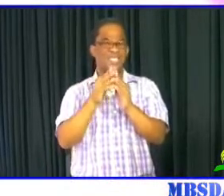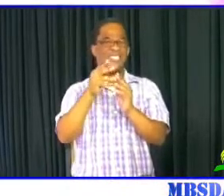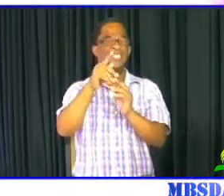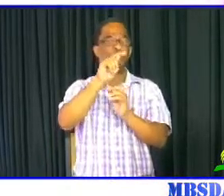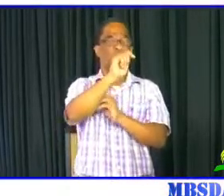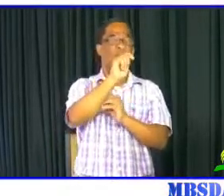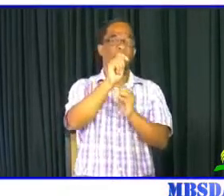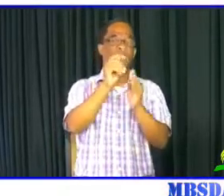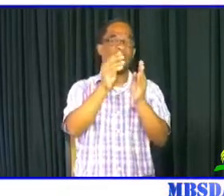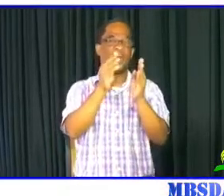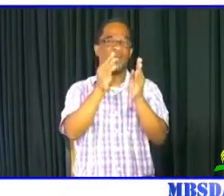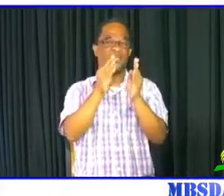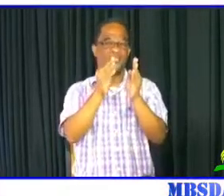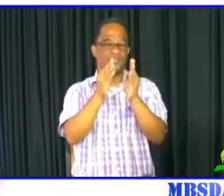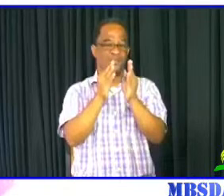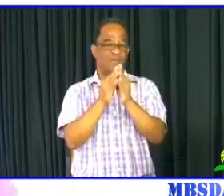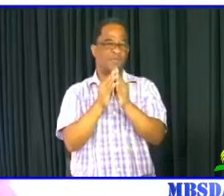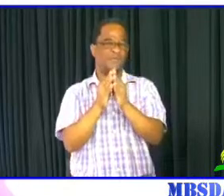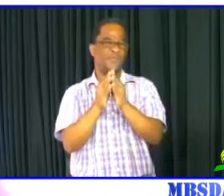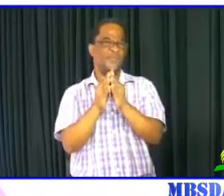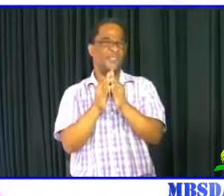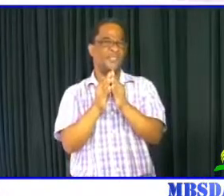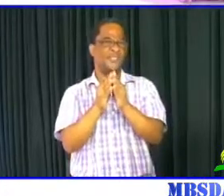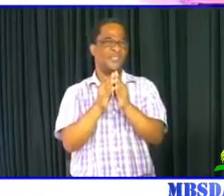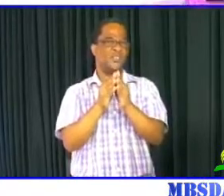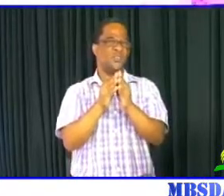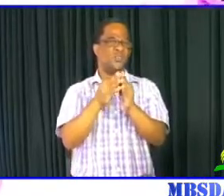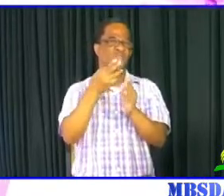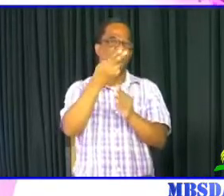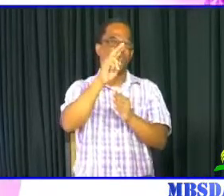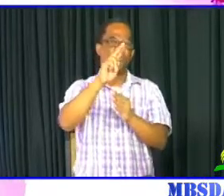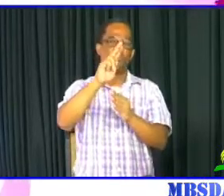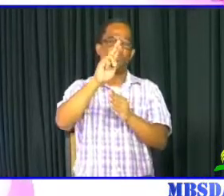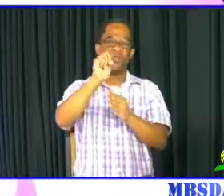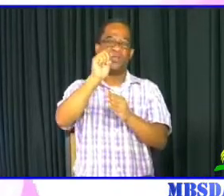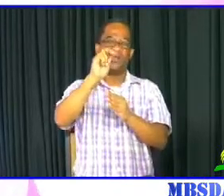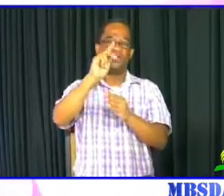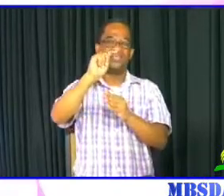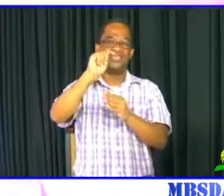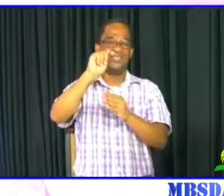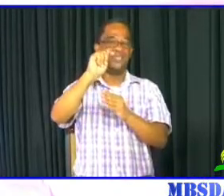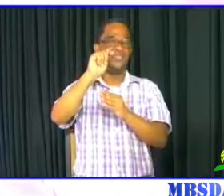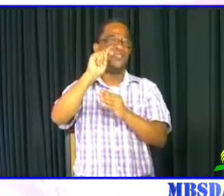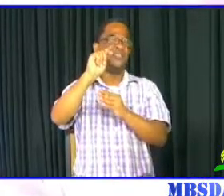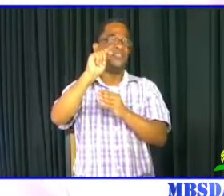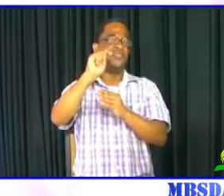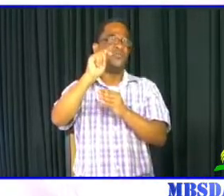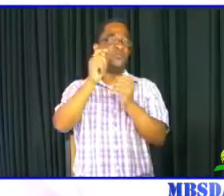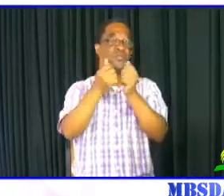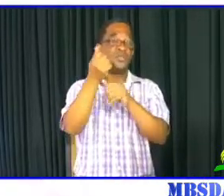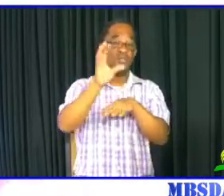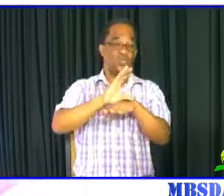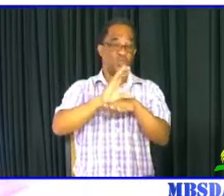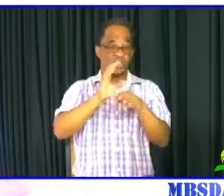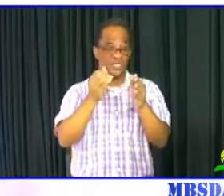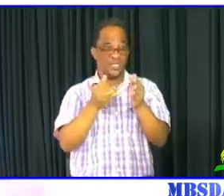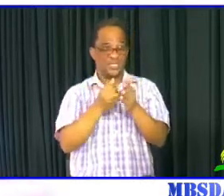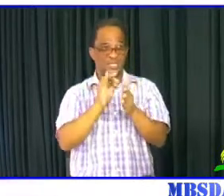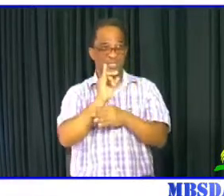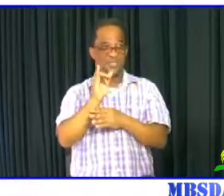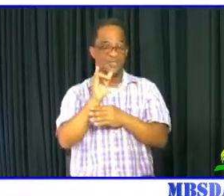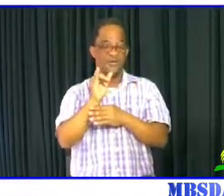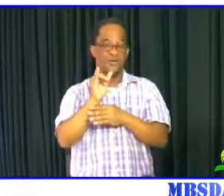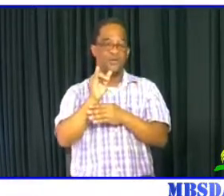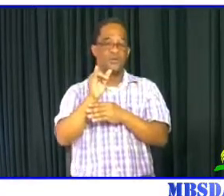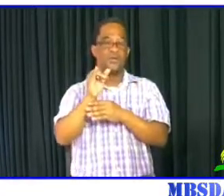is also in the house, Hunts Pen SDA is in the house. Let me see which other church is here. Gregory Park